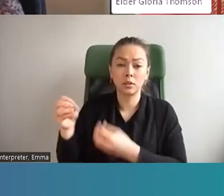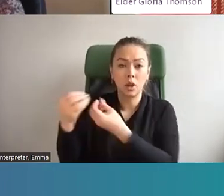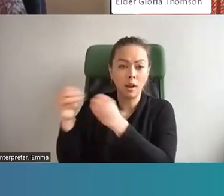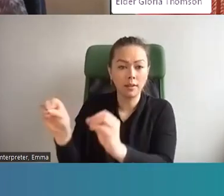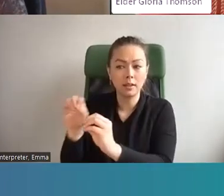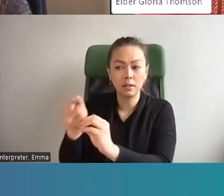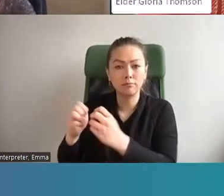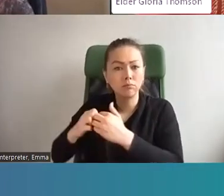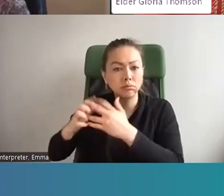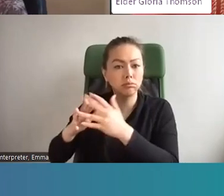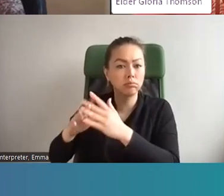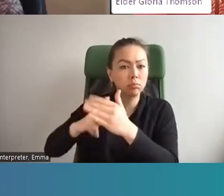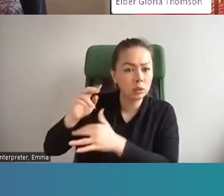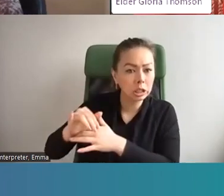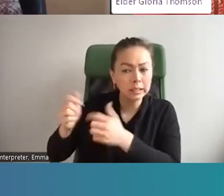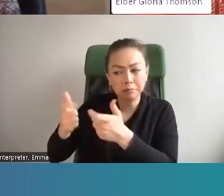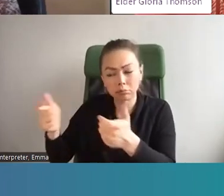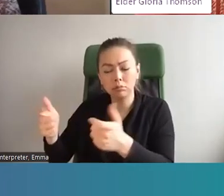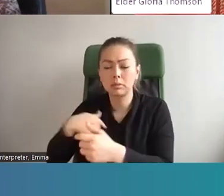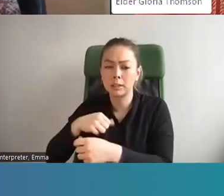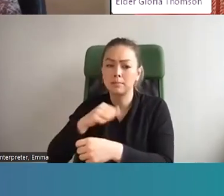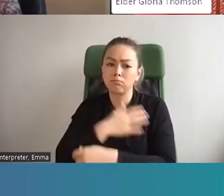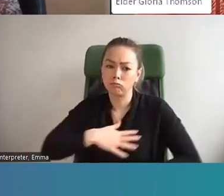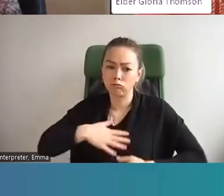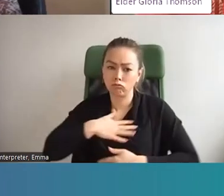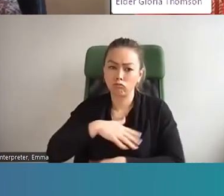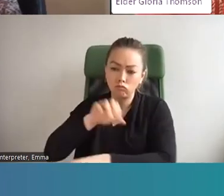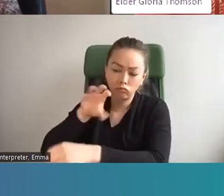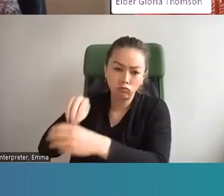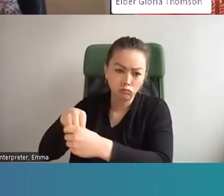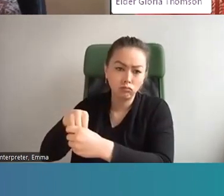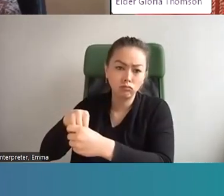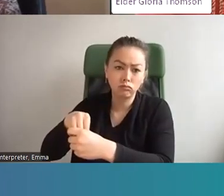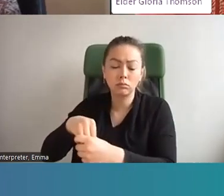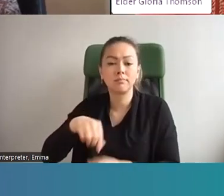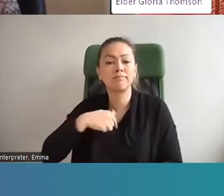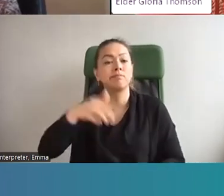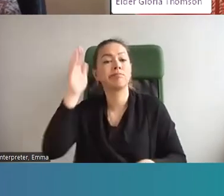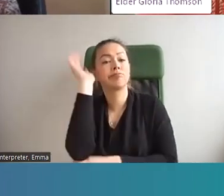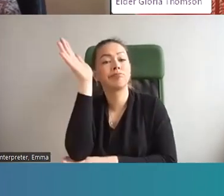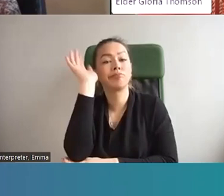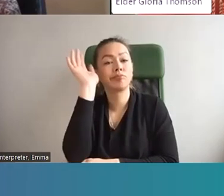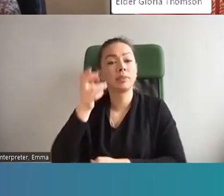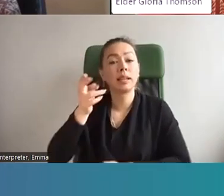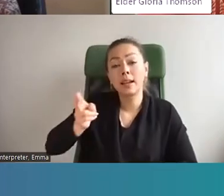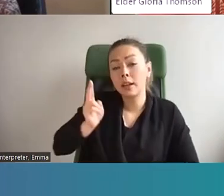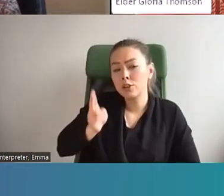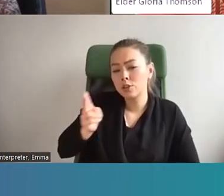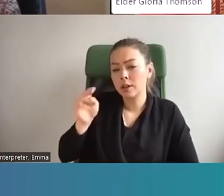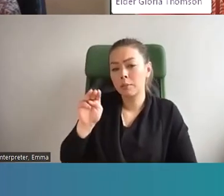I have given my talk on the history of the Métis people and how they came